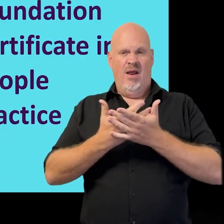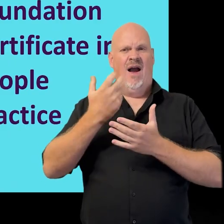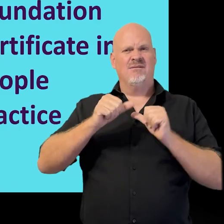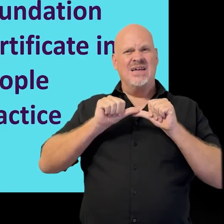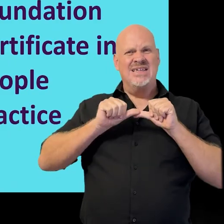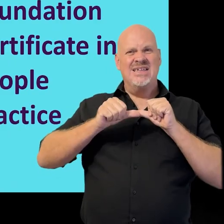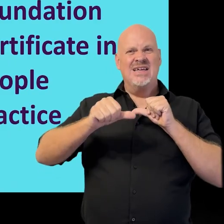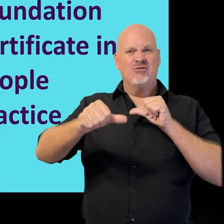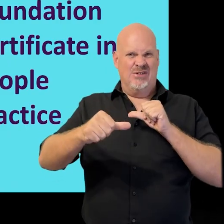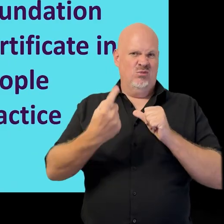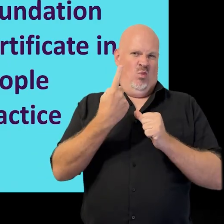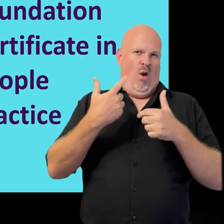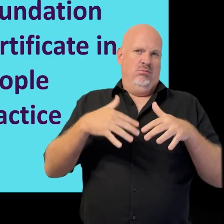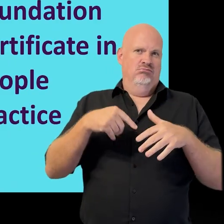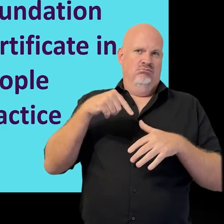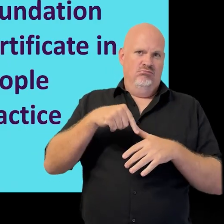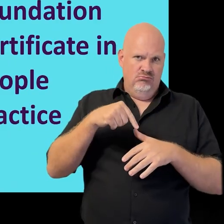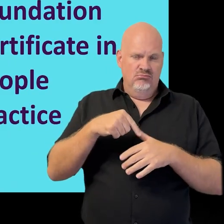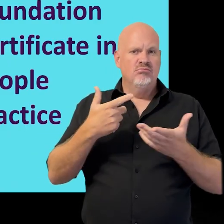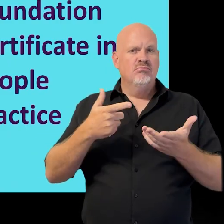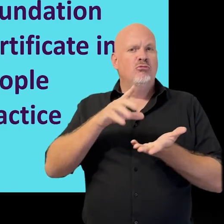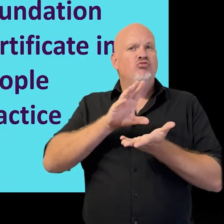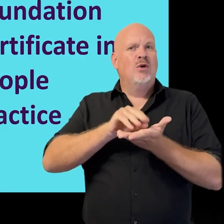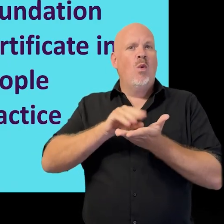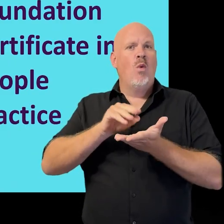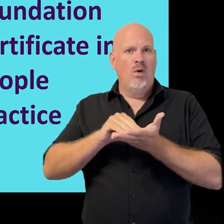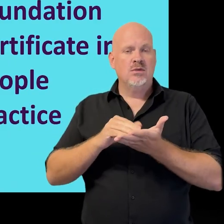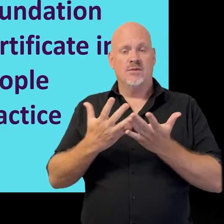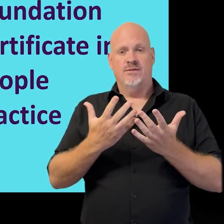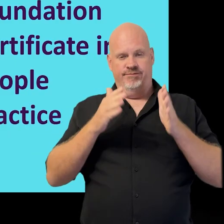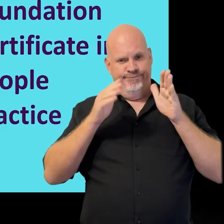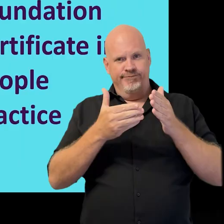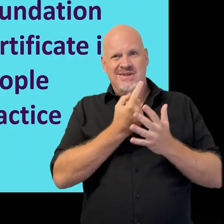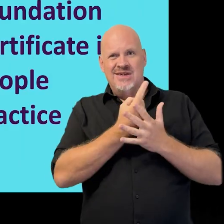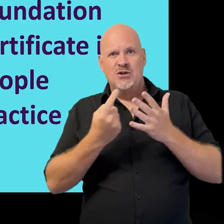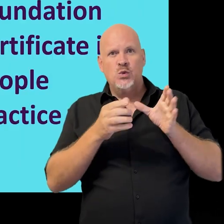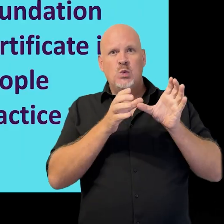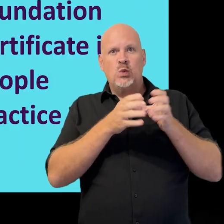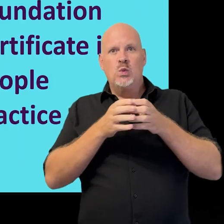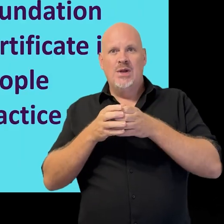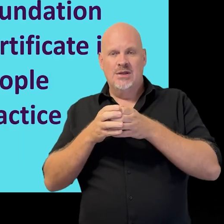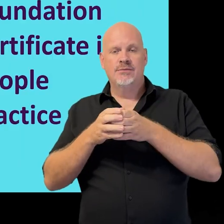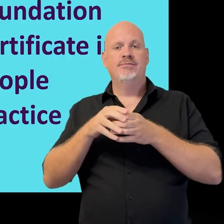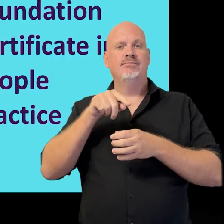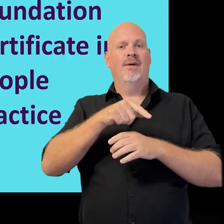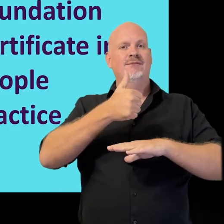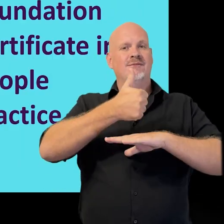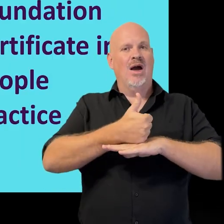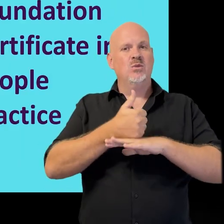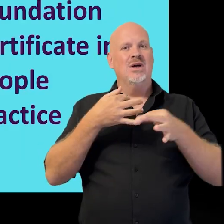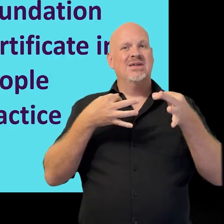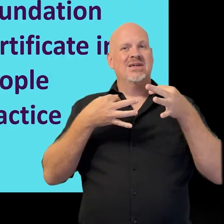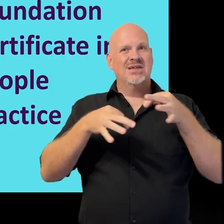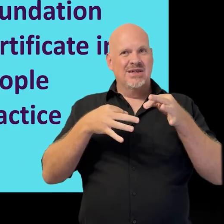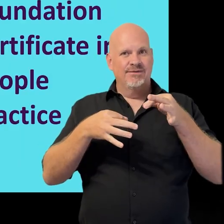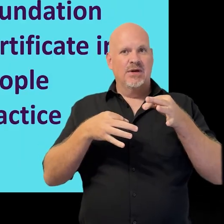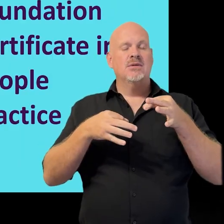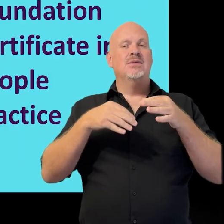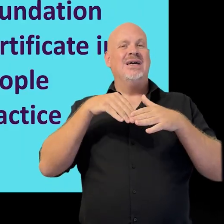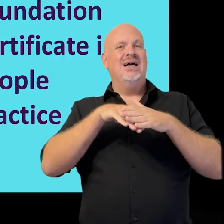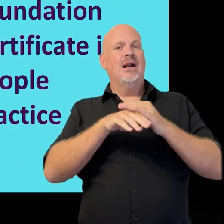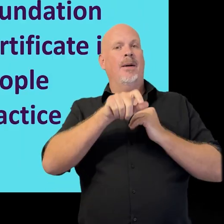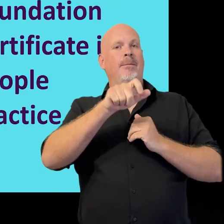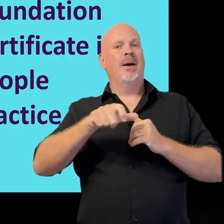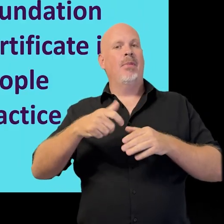The webinar is one of a series of recorded webinars for each of the units within the Foundation Certificate in